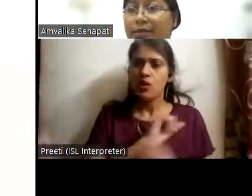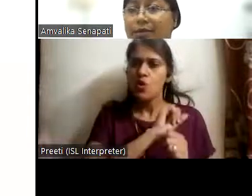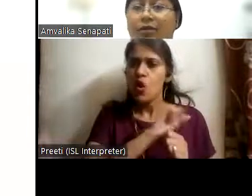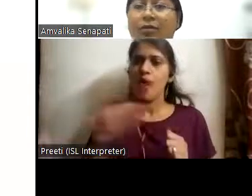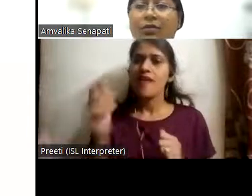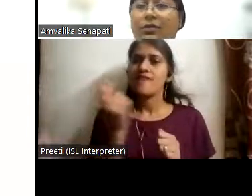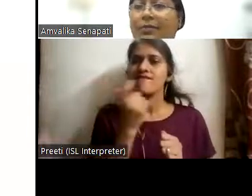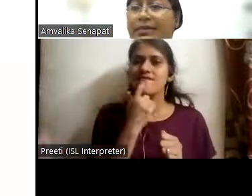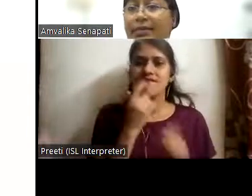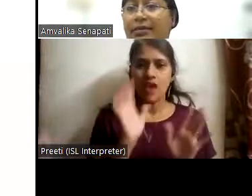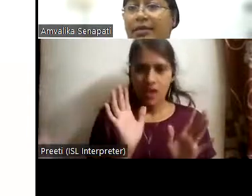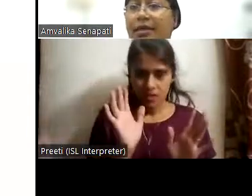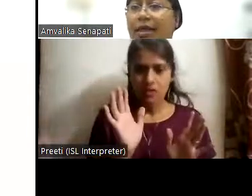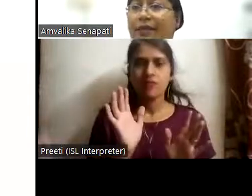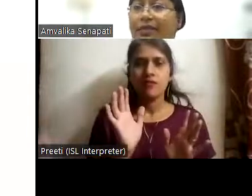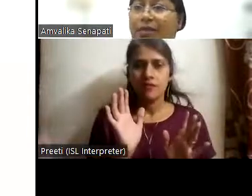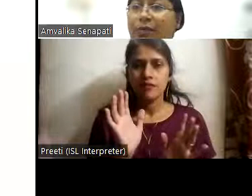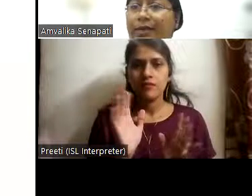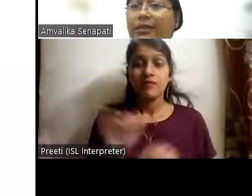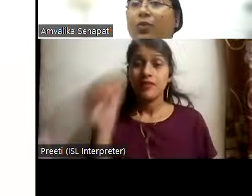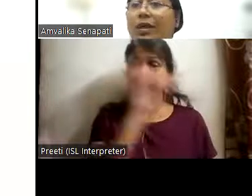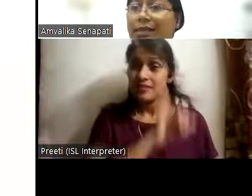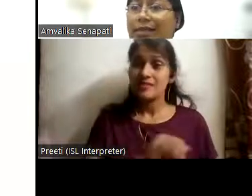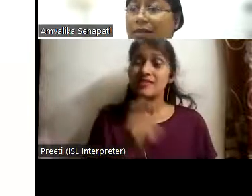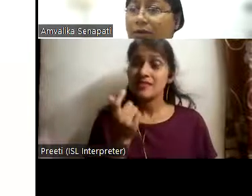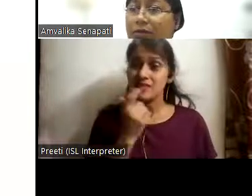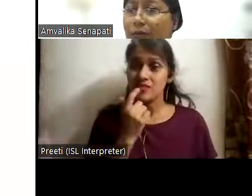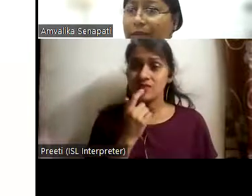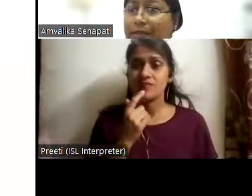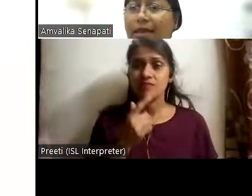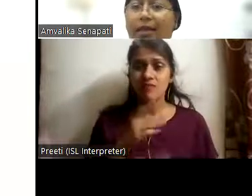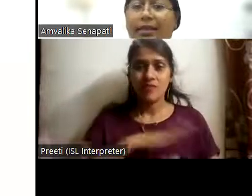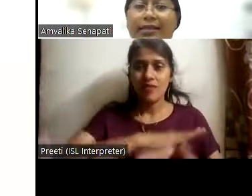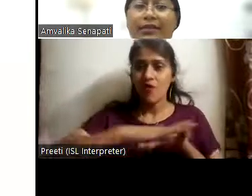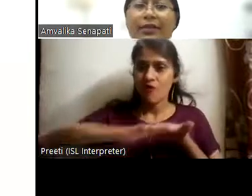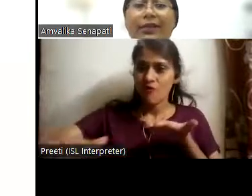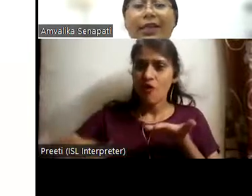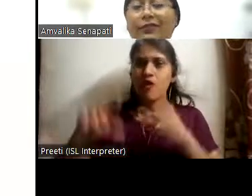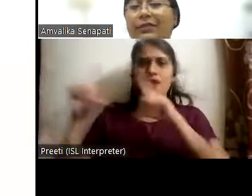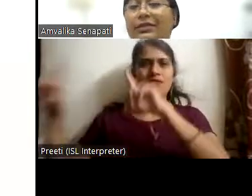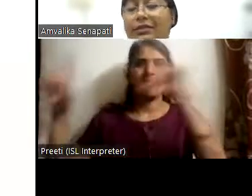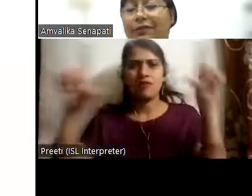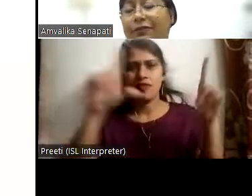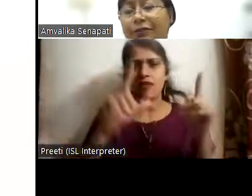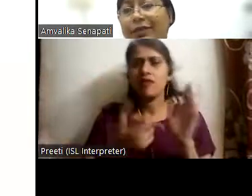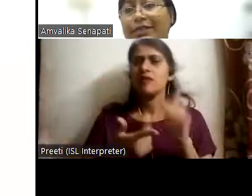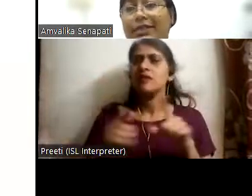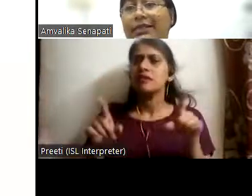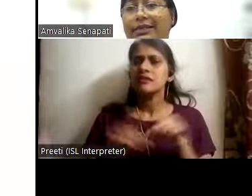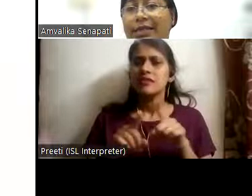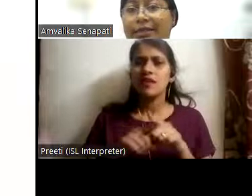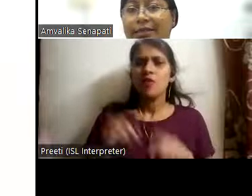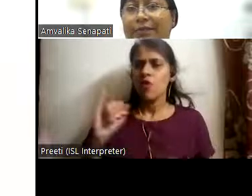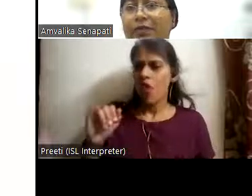white, the commode, the basin, everything is white, and the wall tiles are also white, then they will have difficulty